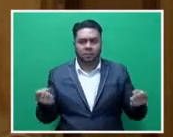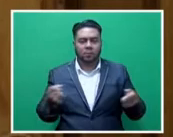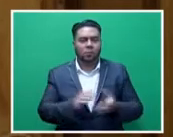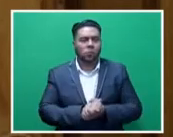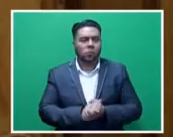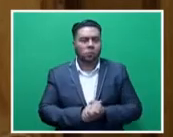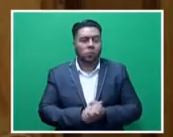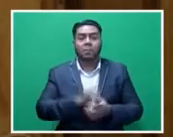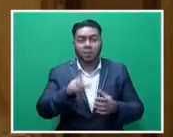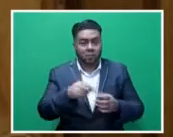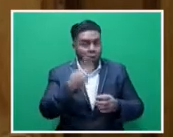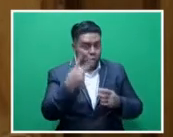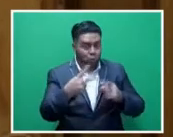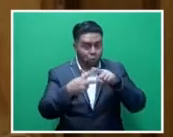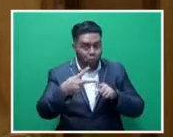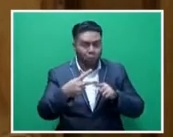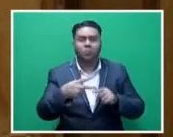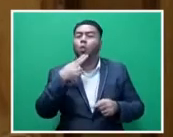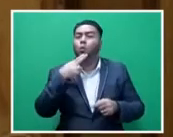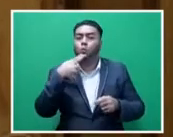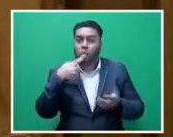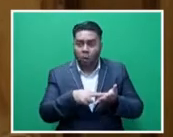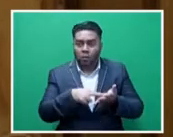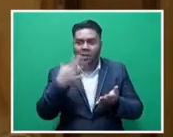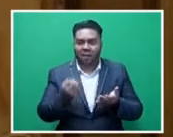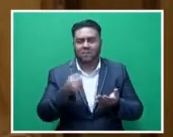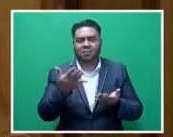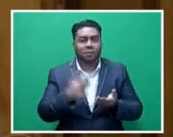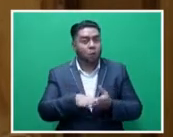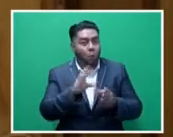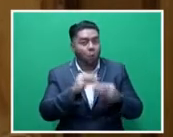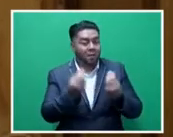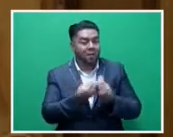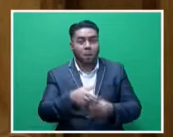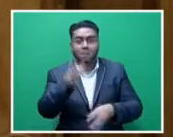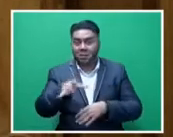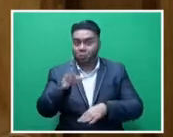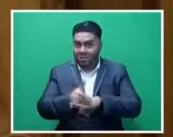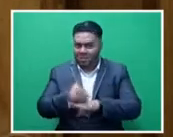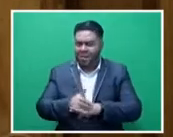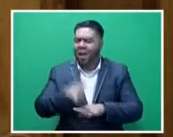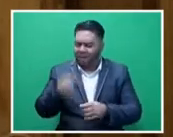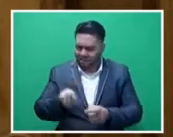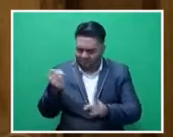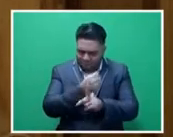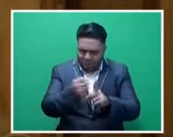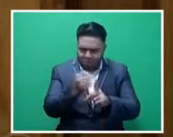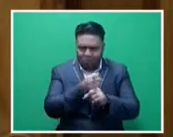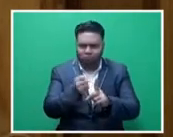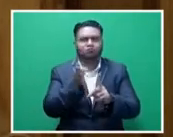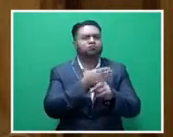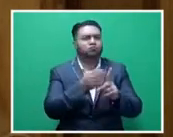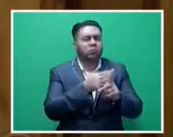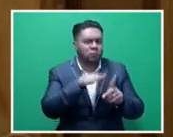These two reports have highlighted the accessibility issues that organizations for persons with disability have been advocating for. The